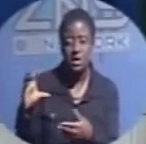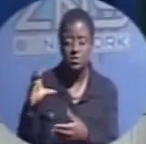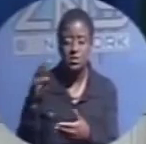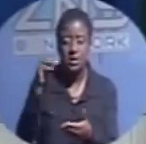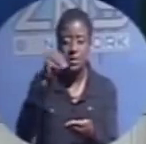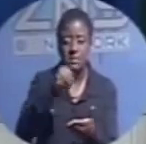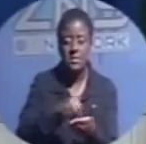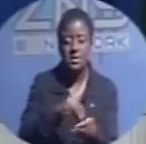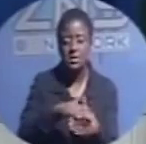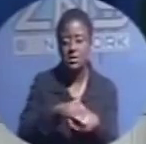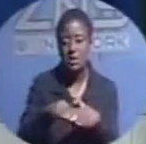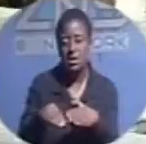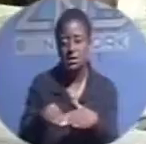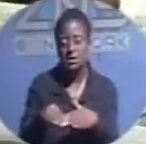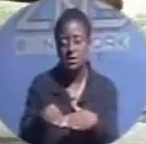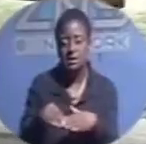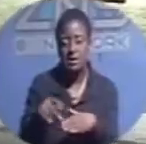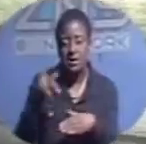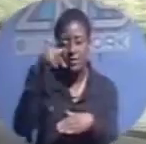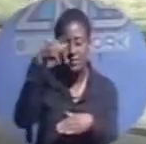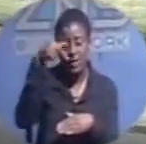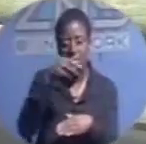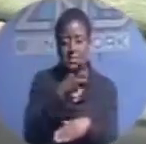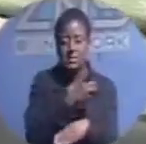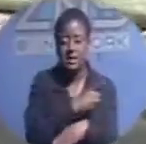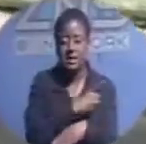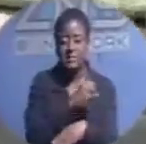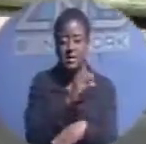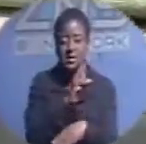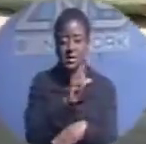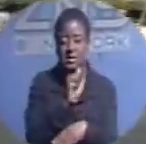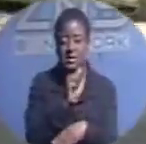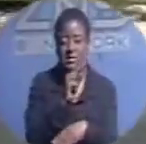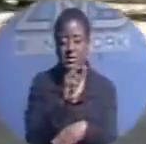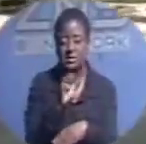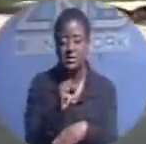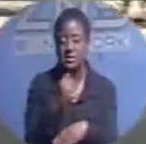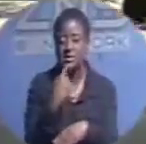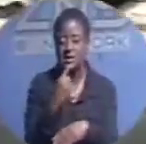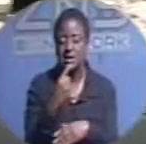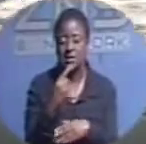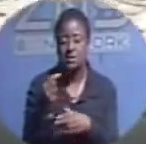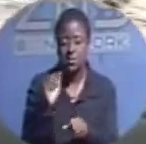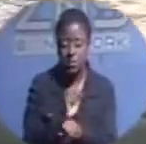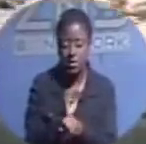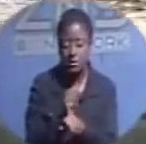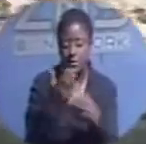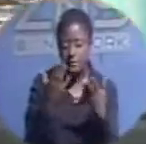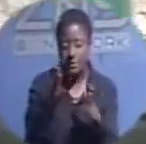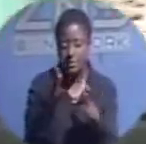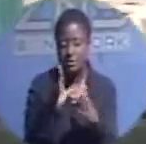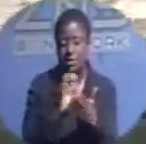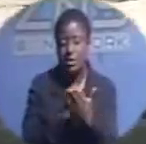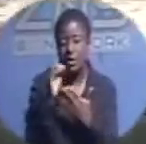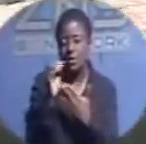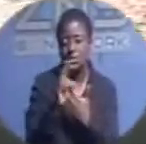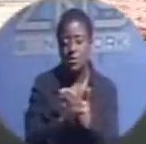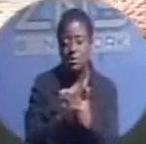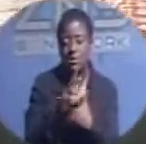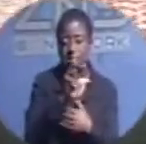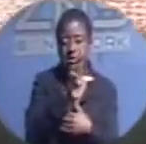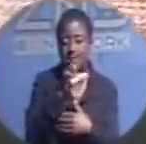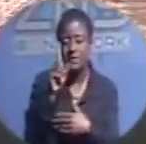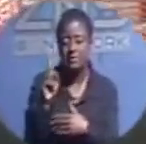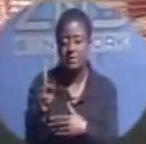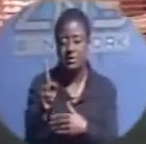Works Minister Philip Davis maintains that the roadworks will be completed by October 31st and expects that the project will be turned over